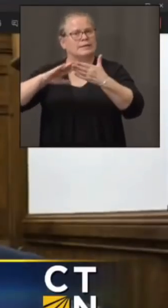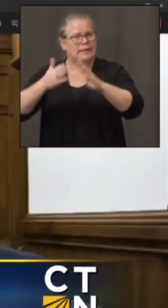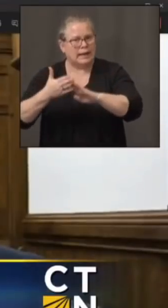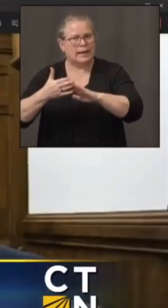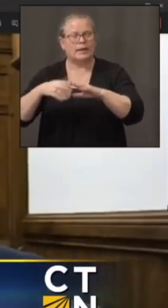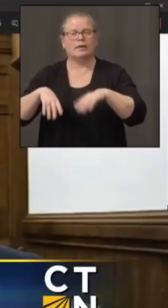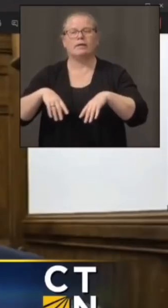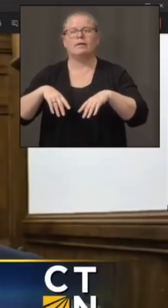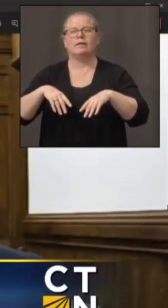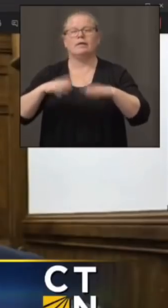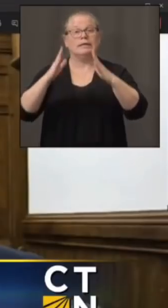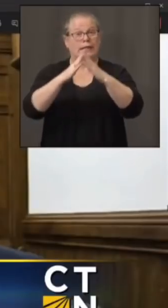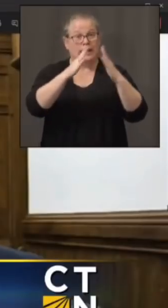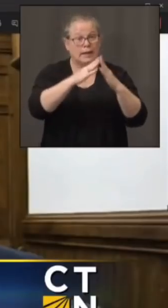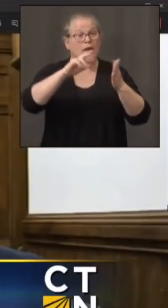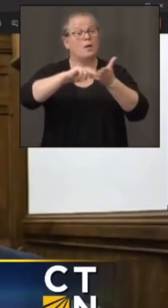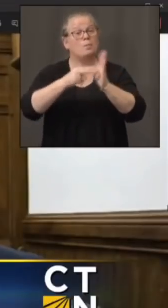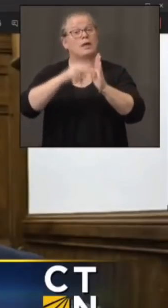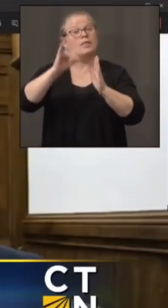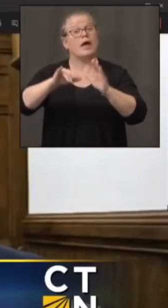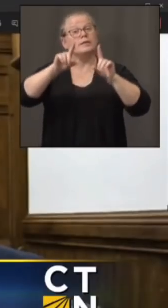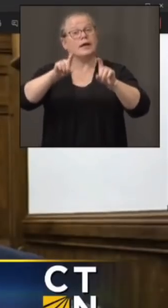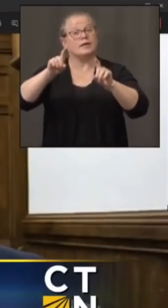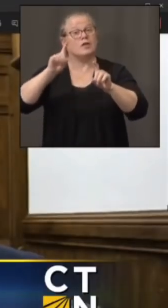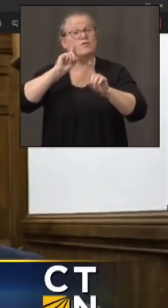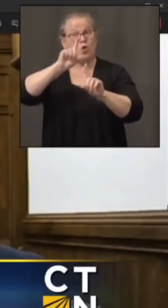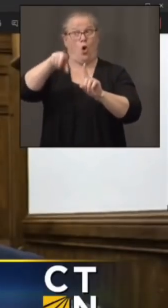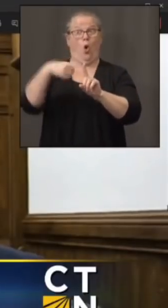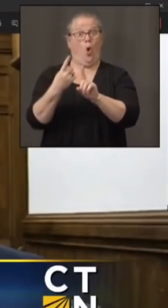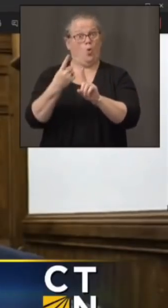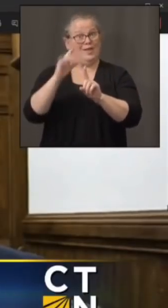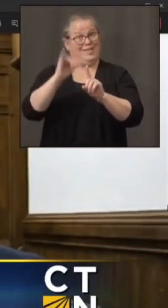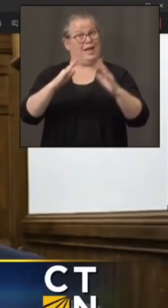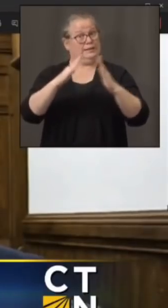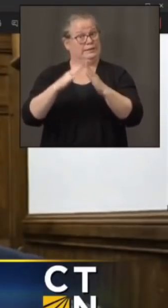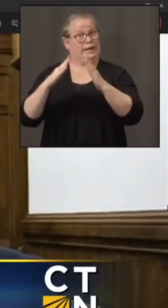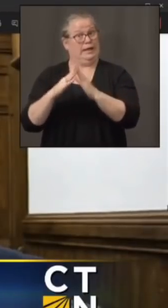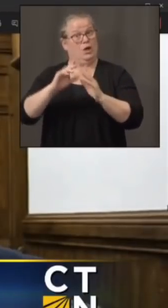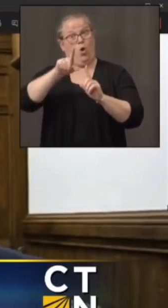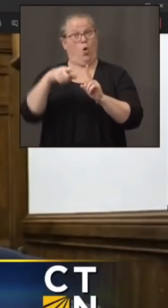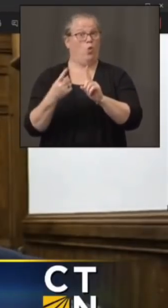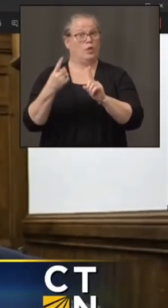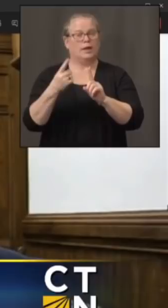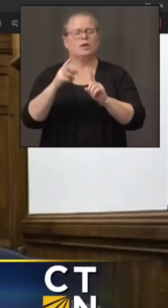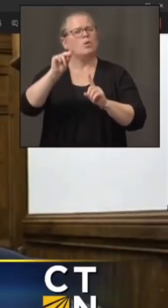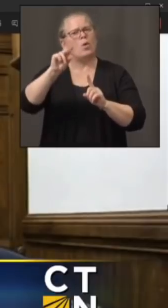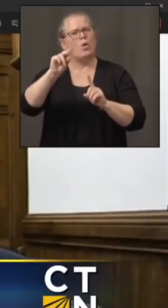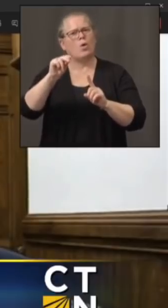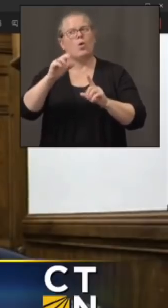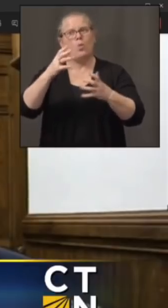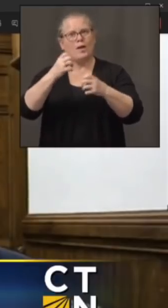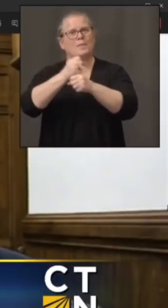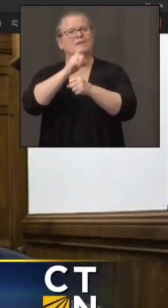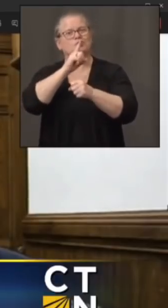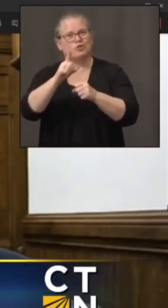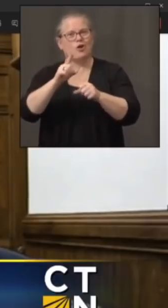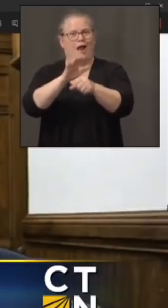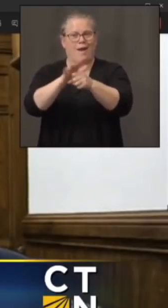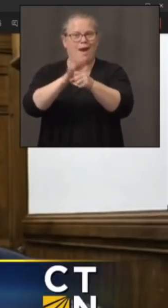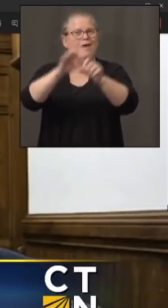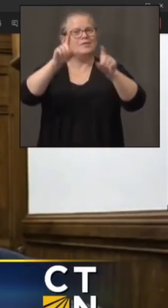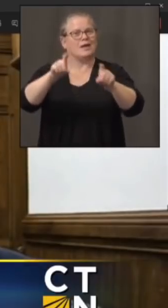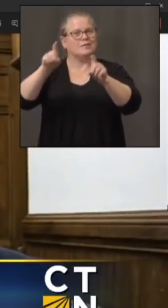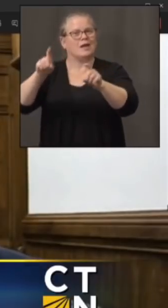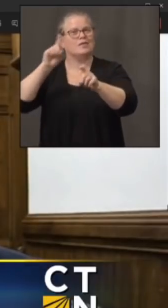that that testing facility is only for the residents of that city or that municipality. It's about making sure that we're putting testing facilities, working with our